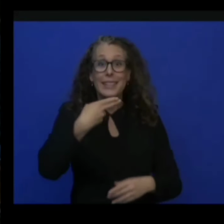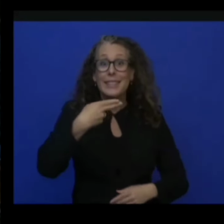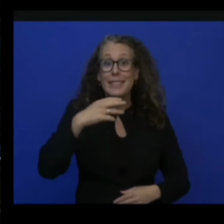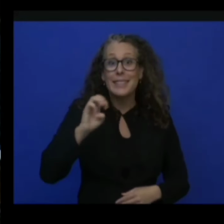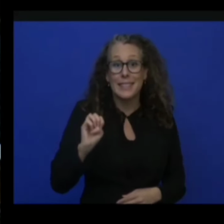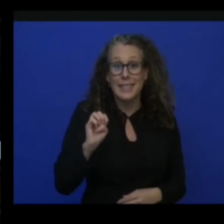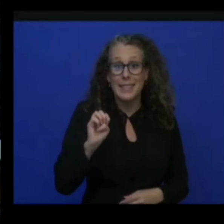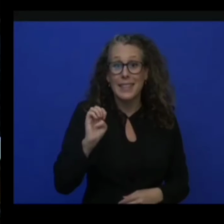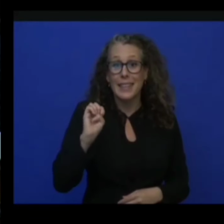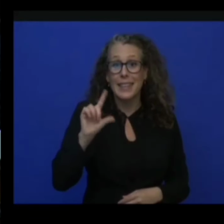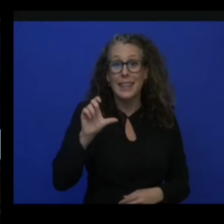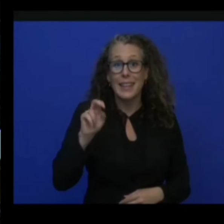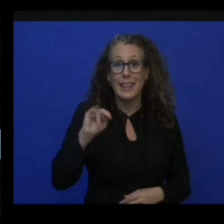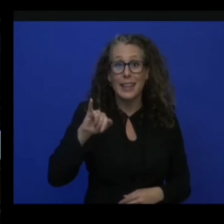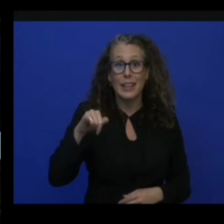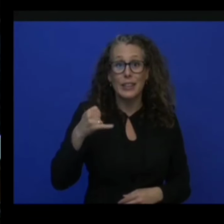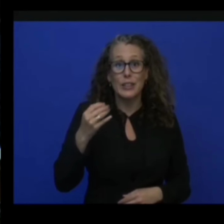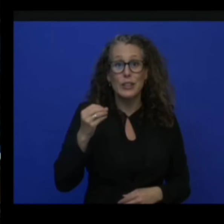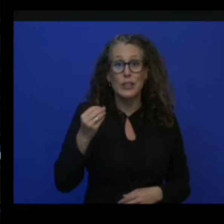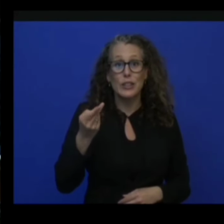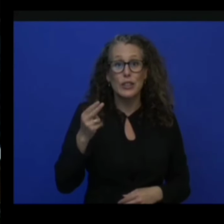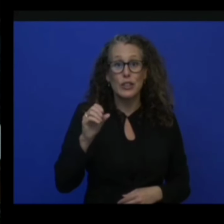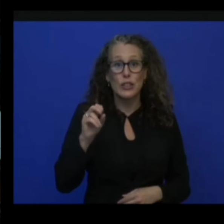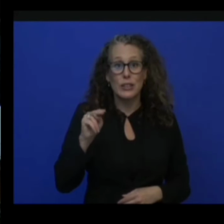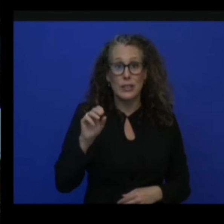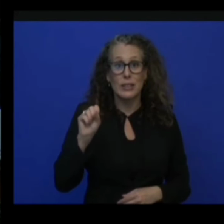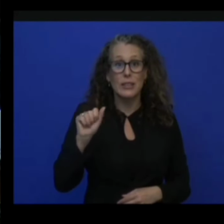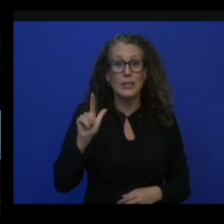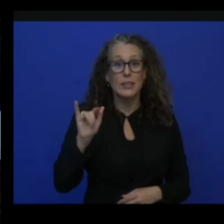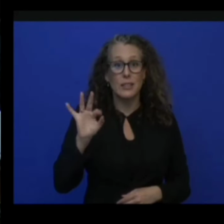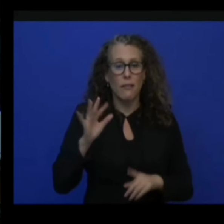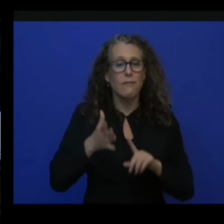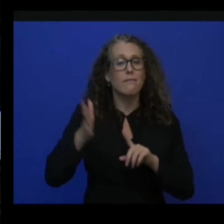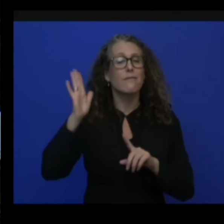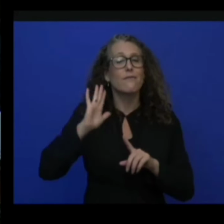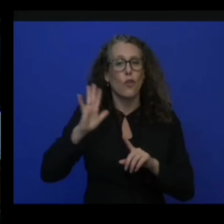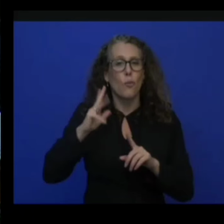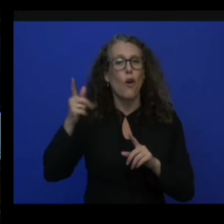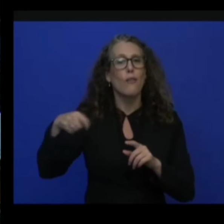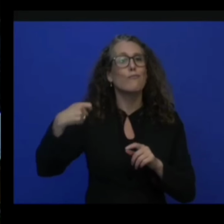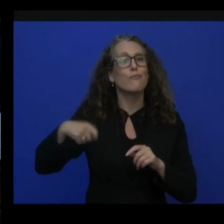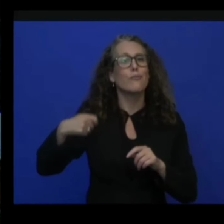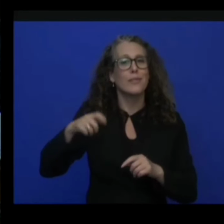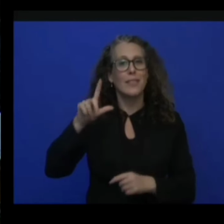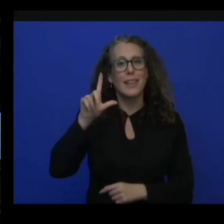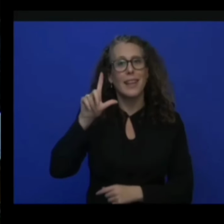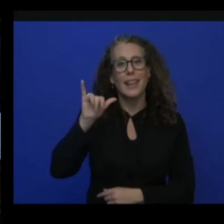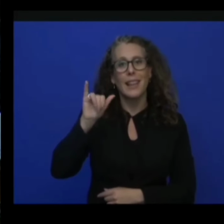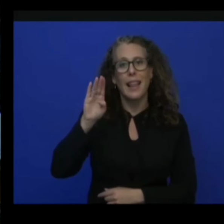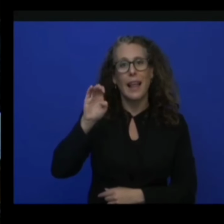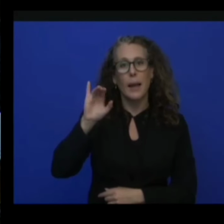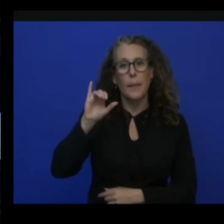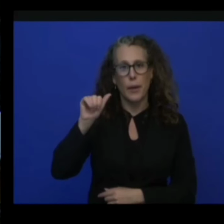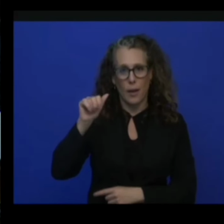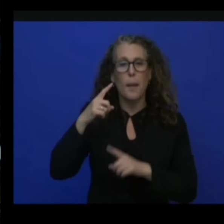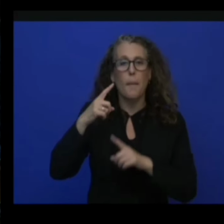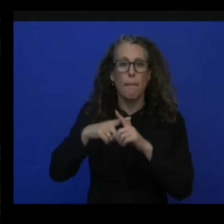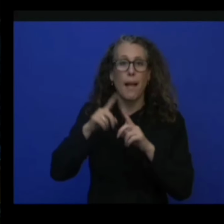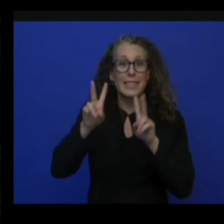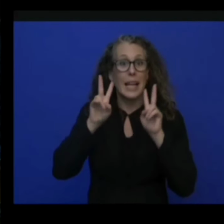Ellen Johnson Sirleaf, former President of Liberia and Nobel Prize, Peace Prize laureate.